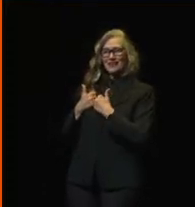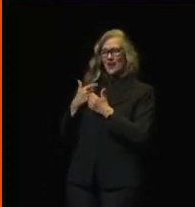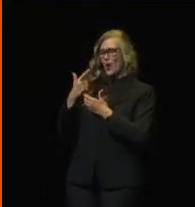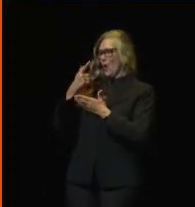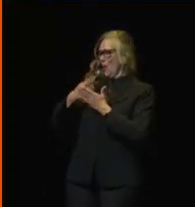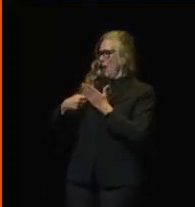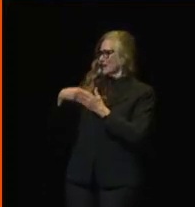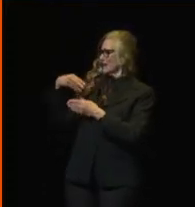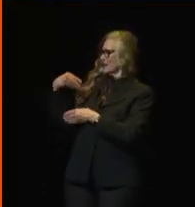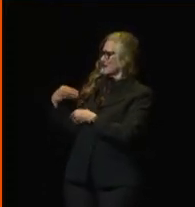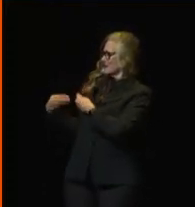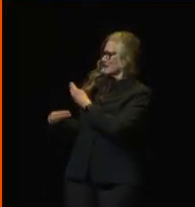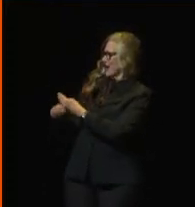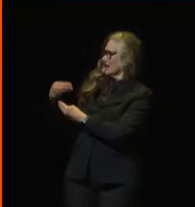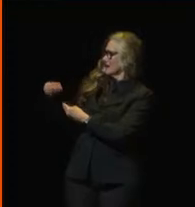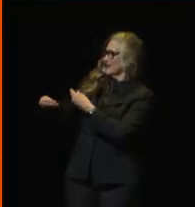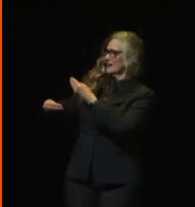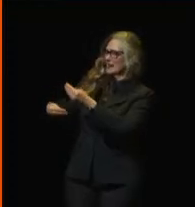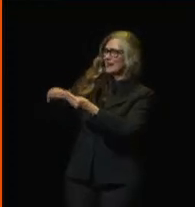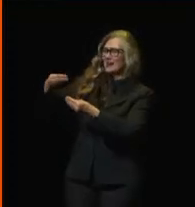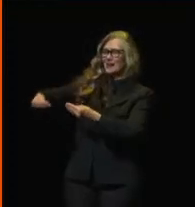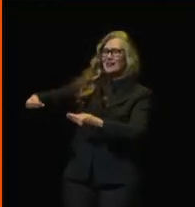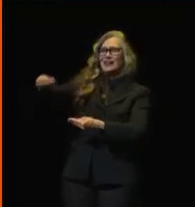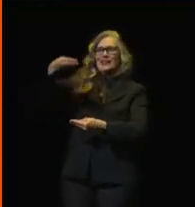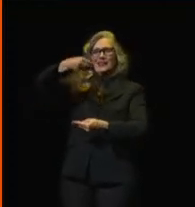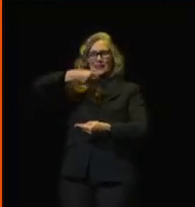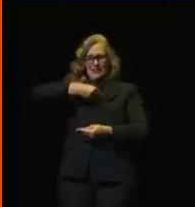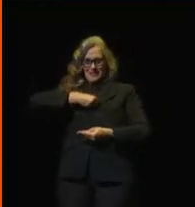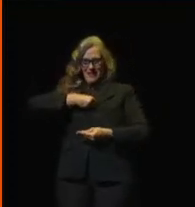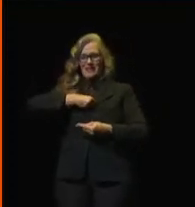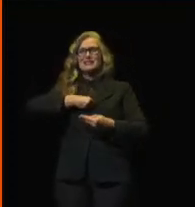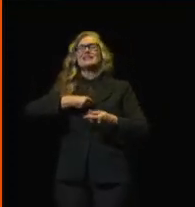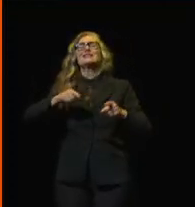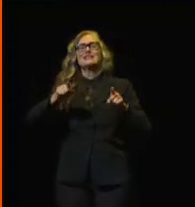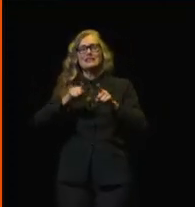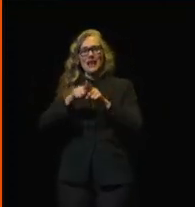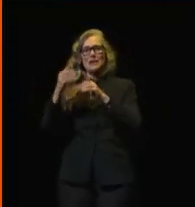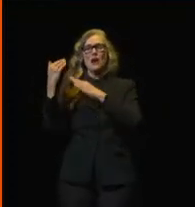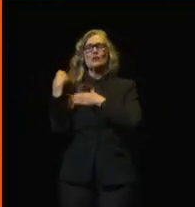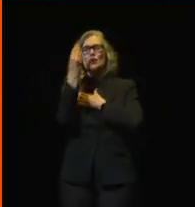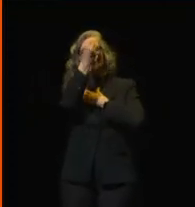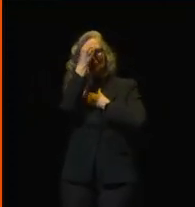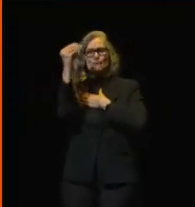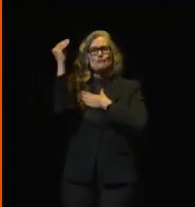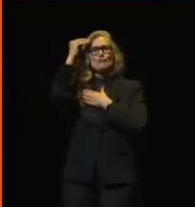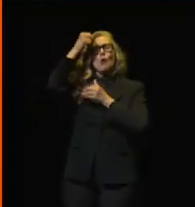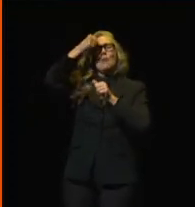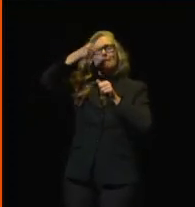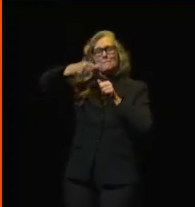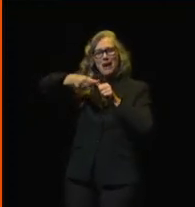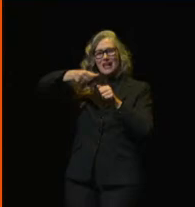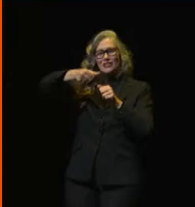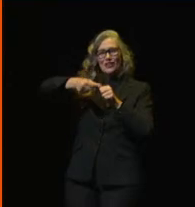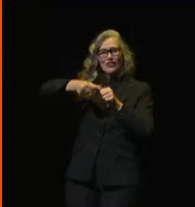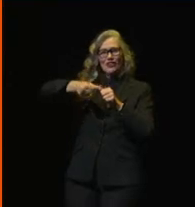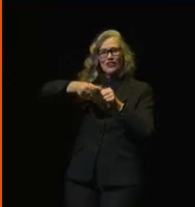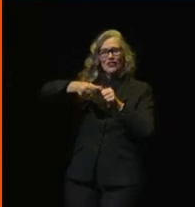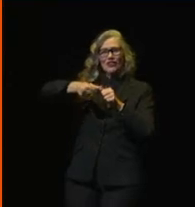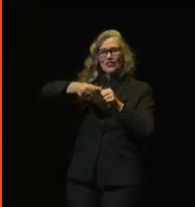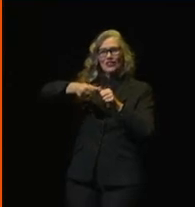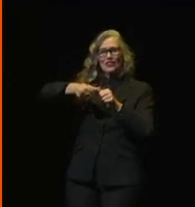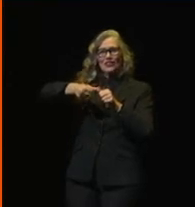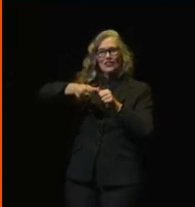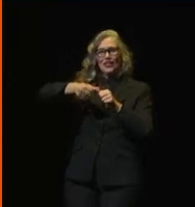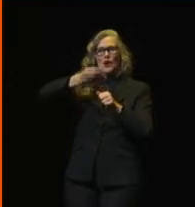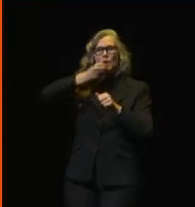to care for the most vulnerable among us. It is a reminder that we don't just get